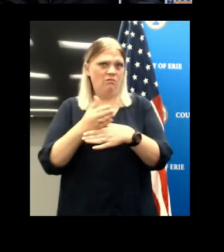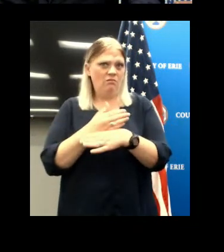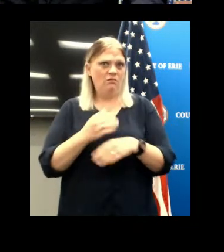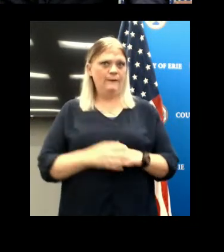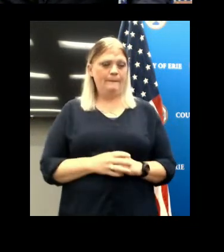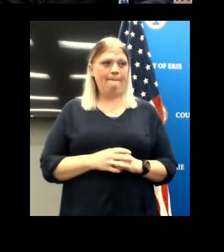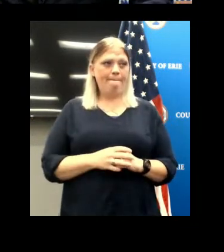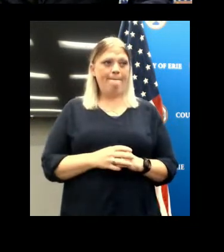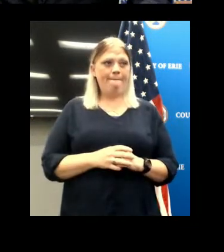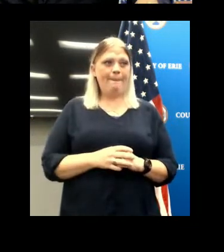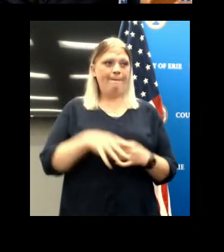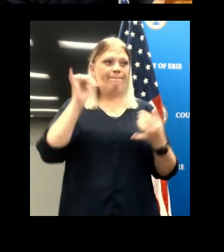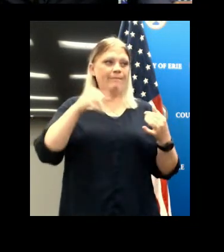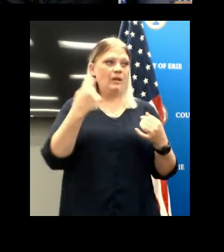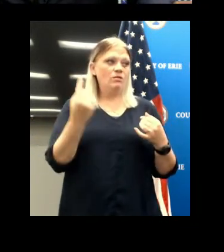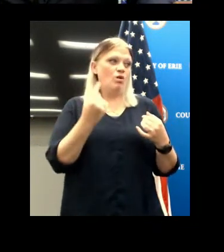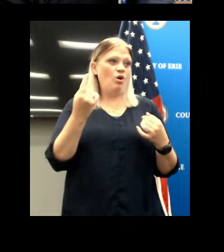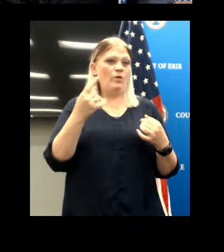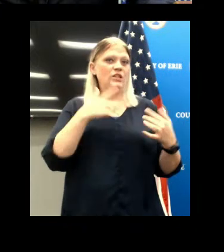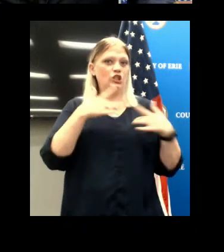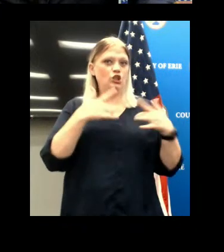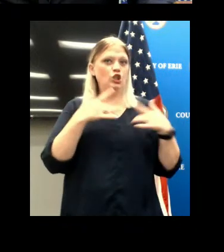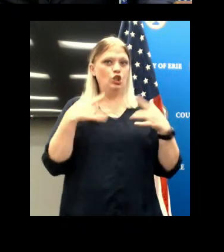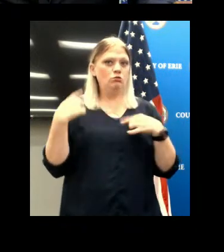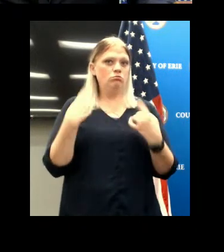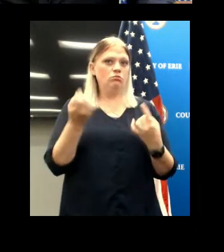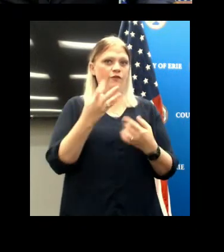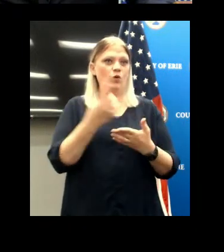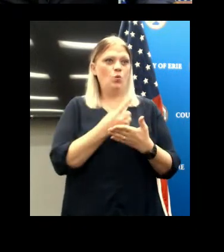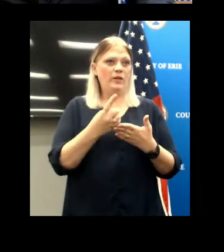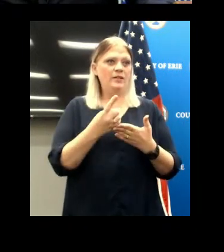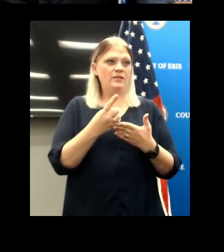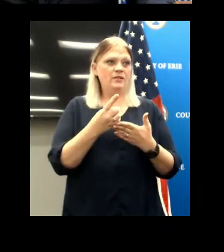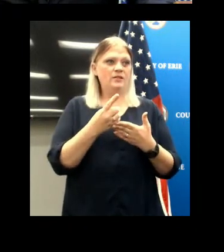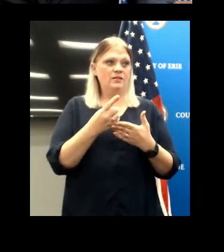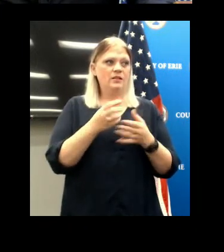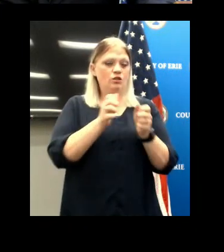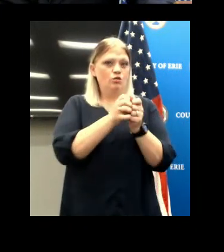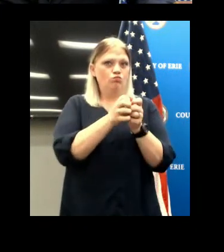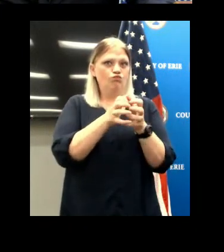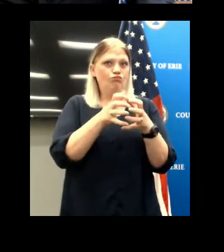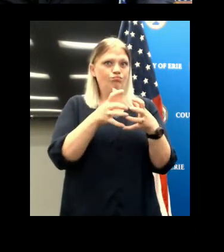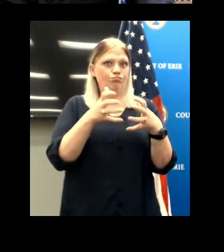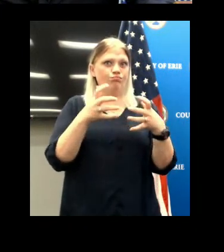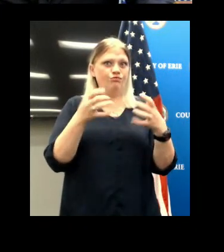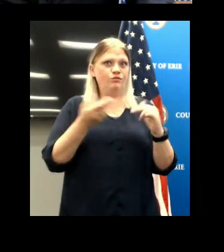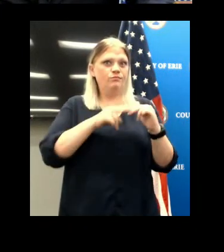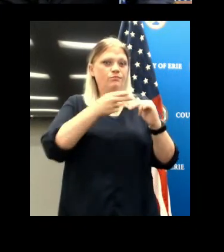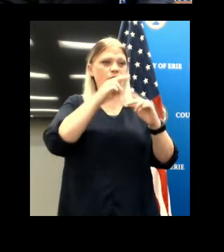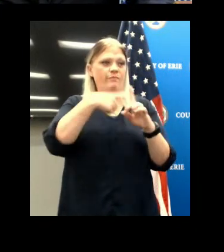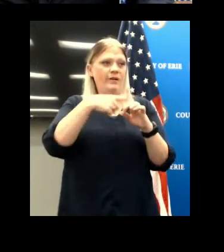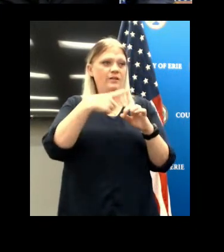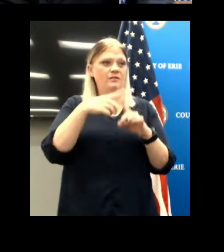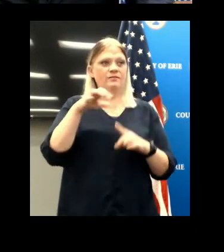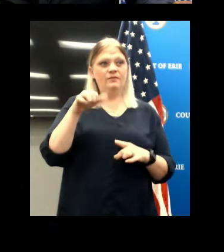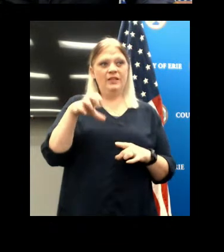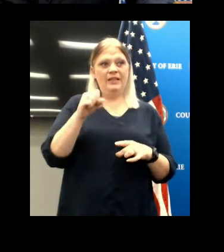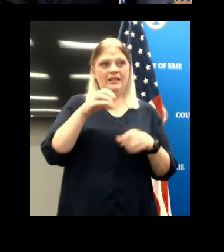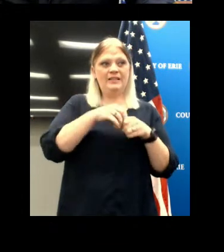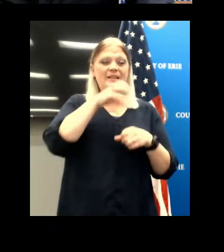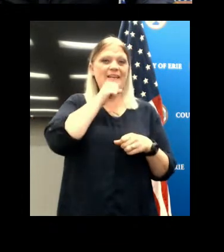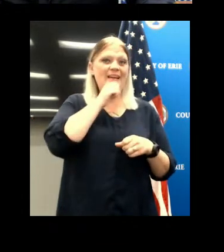So that is always what we've been concerned about the last few weeks, which is the growth of positive cases in the 20